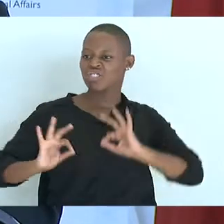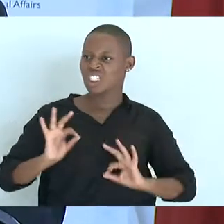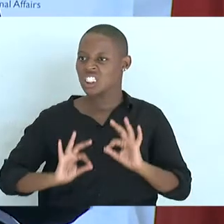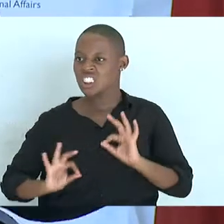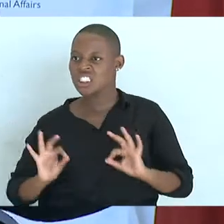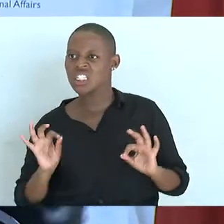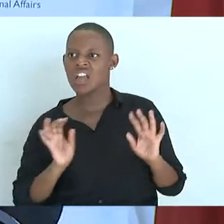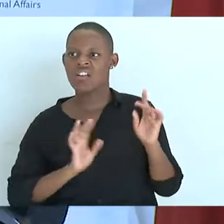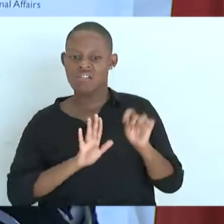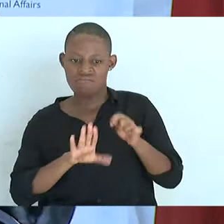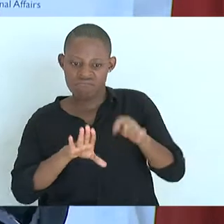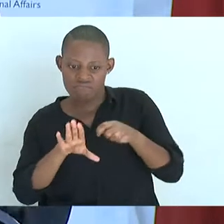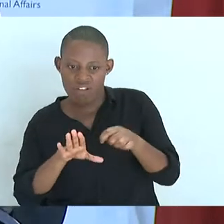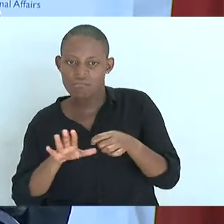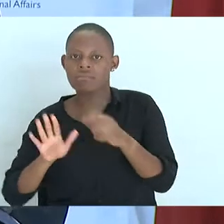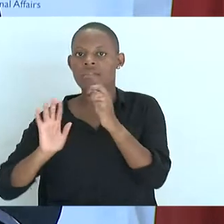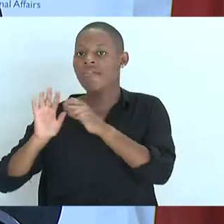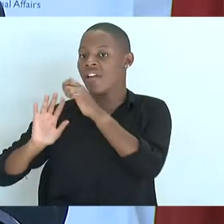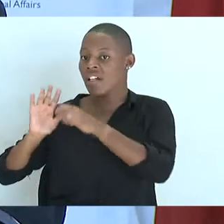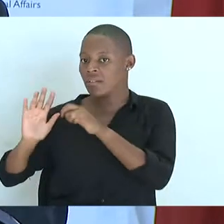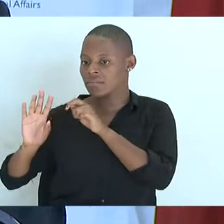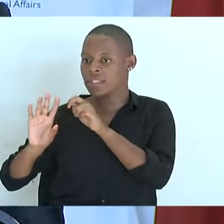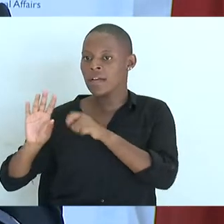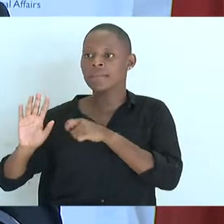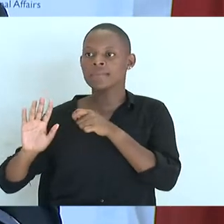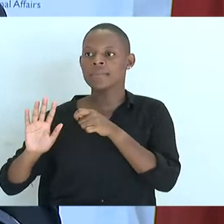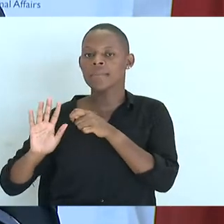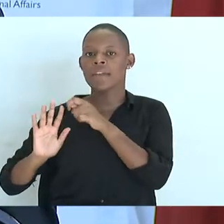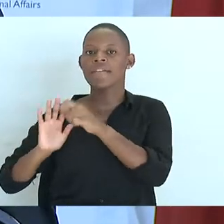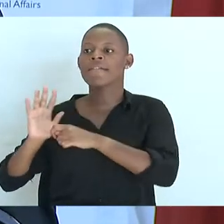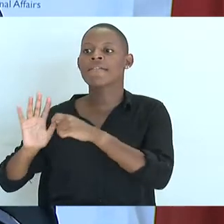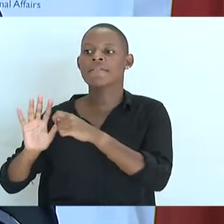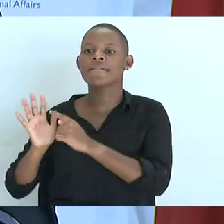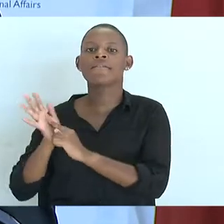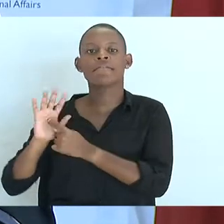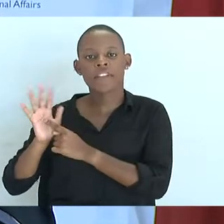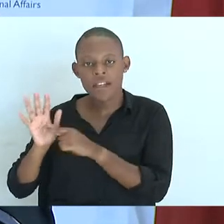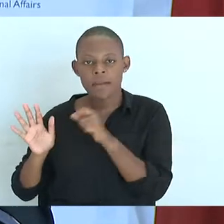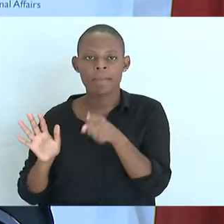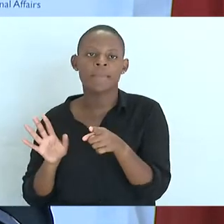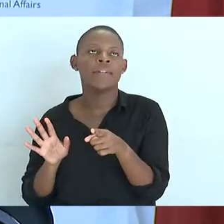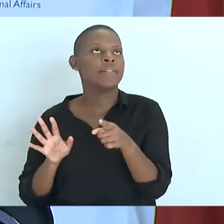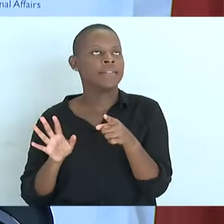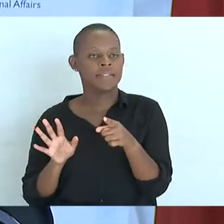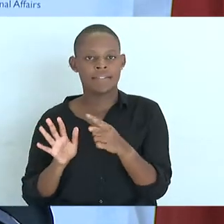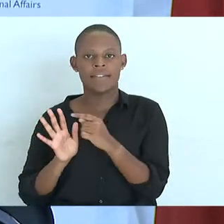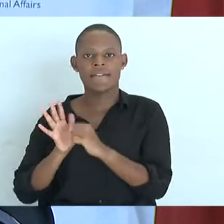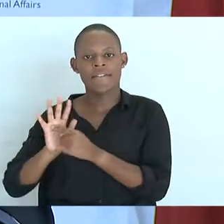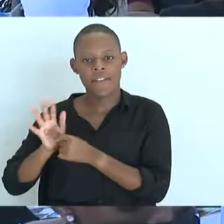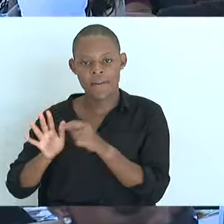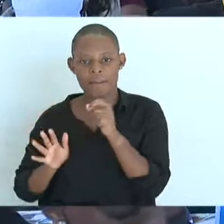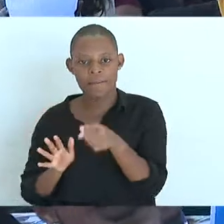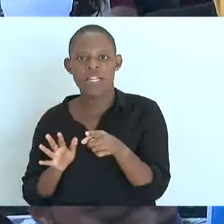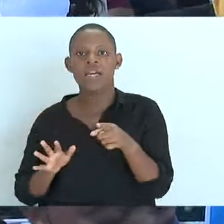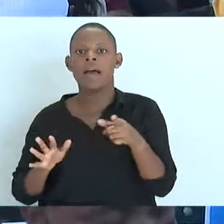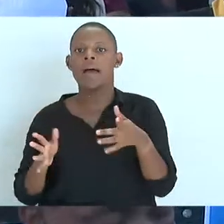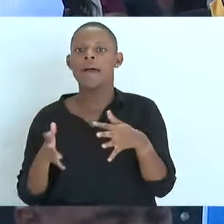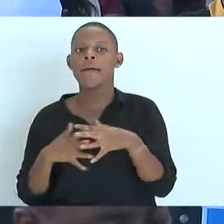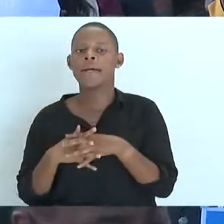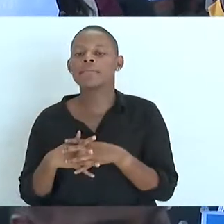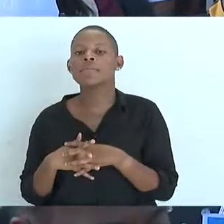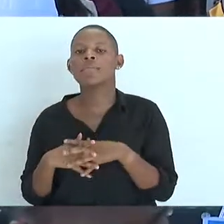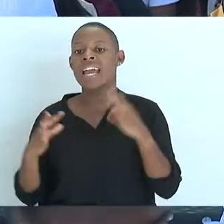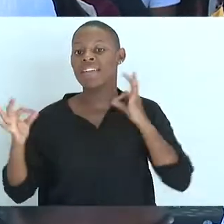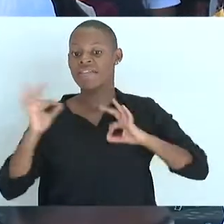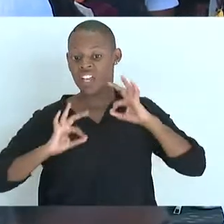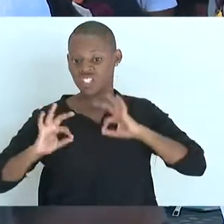And there's some very exciting things happening there in the film and fashion sector. So all of these become opportunities. Premier, I didn't tell